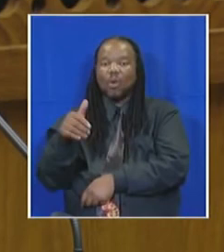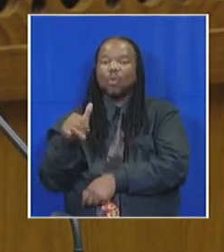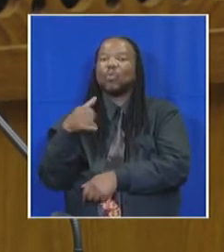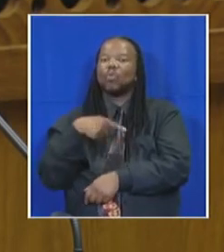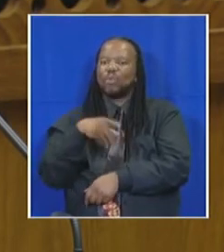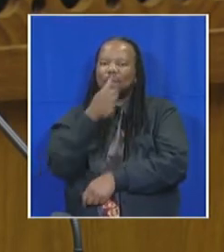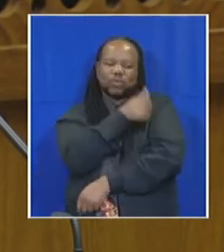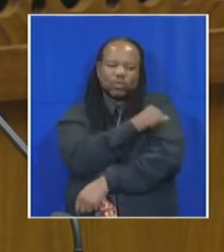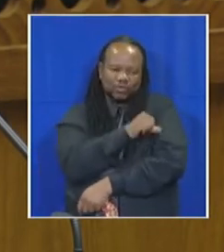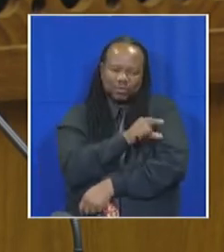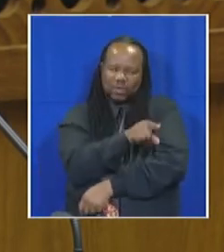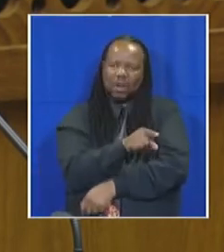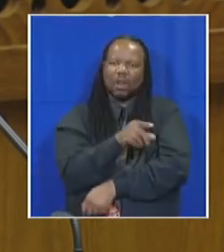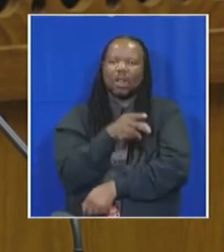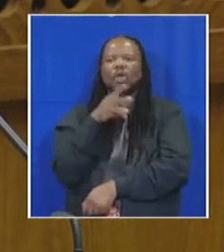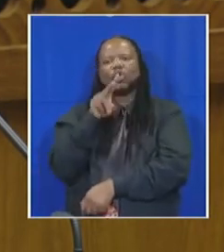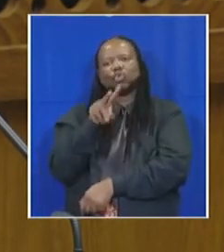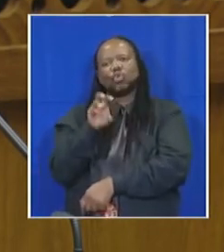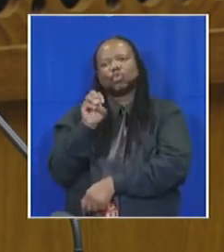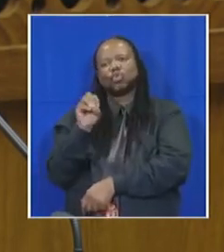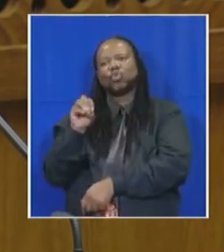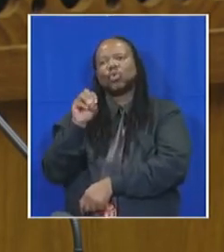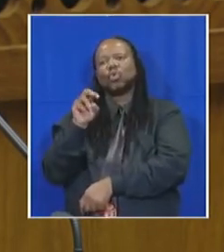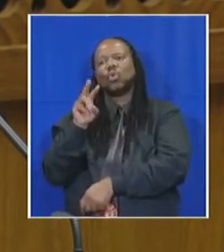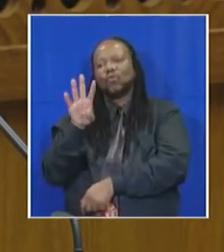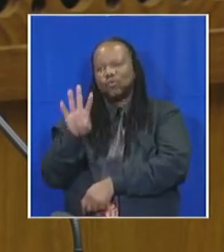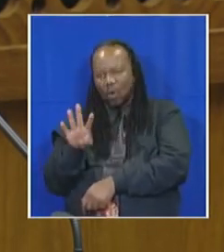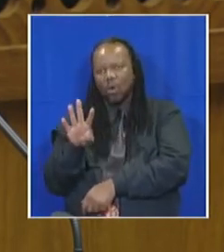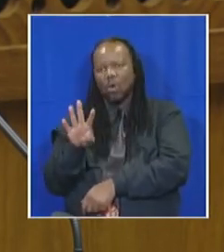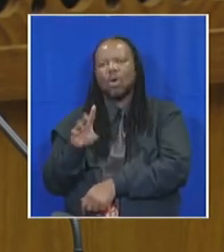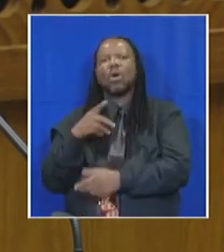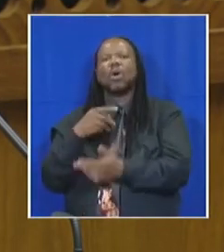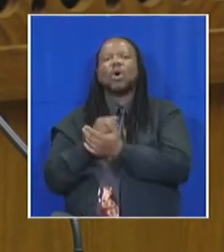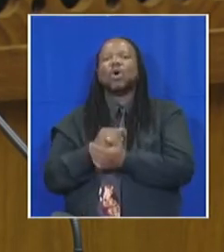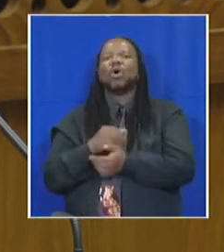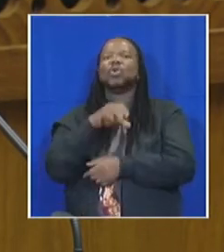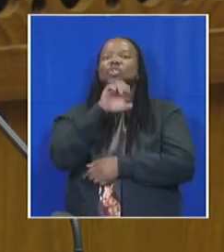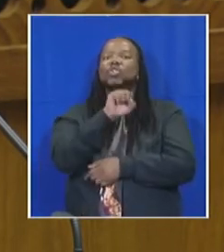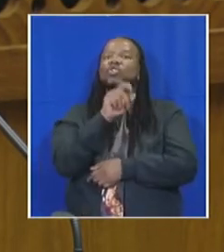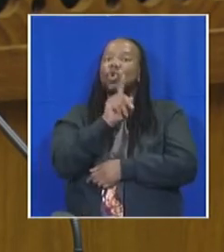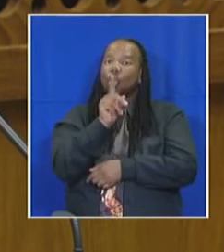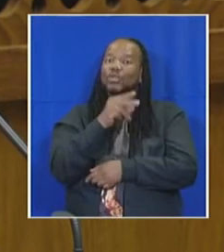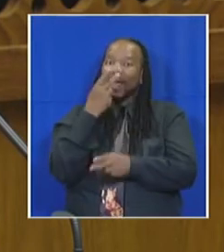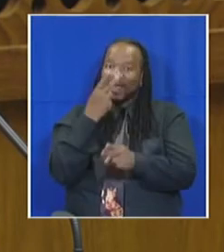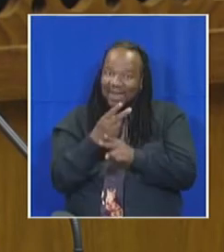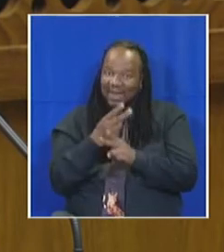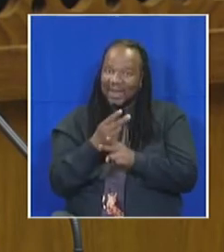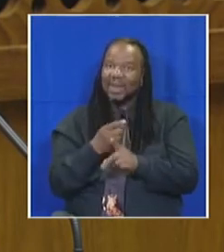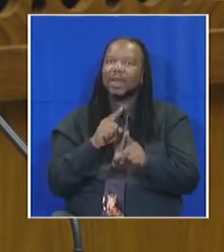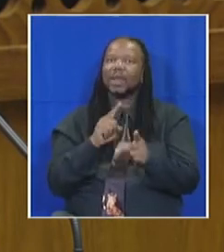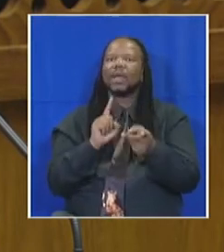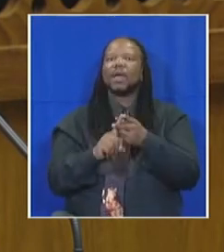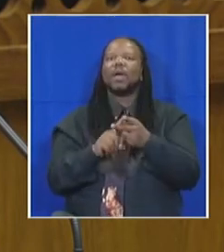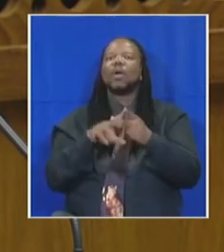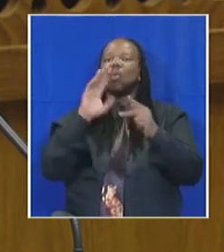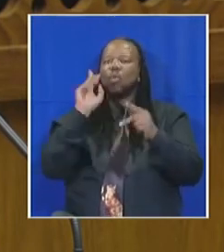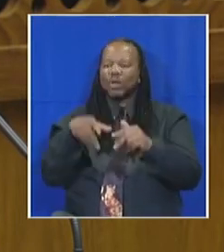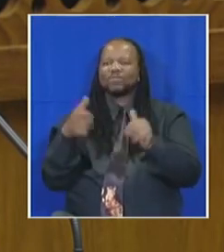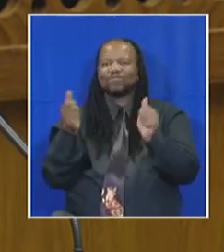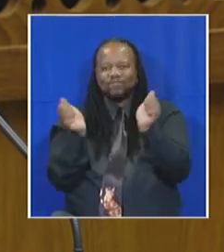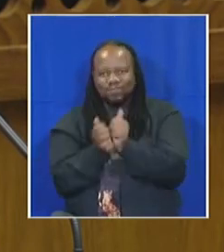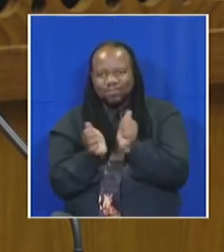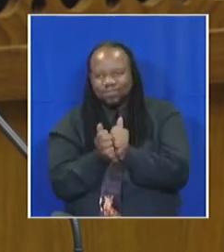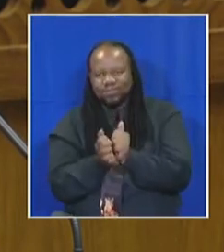2004, Scott Crossley was convicted of masterminding the pre-dated